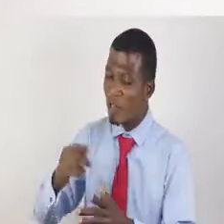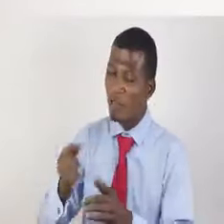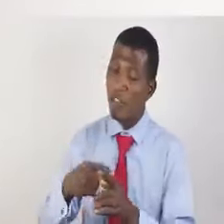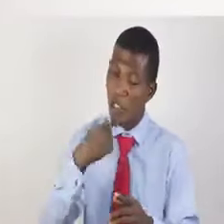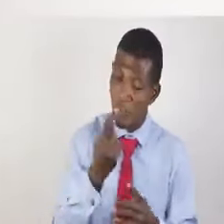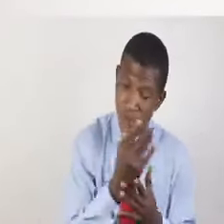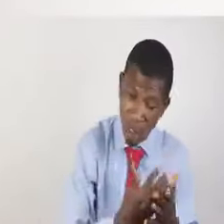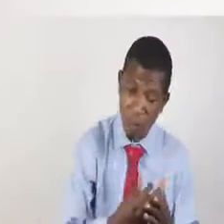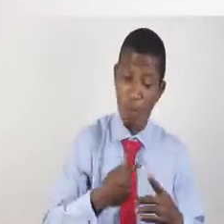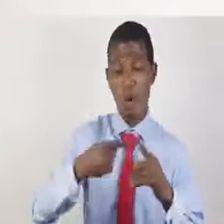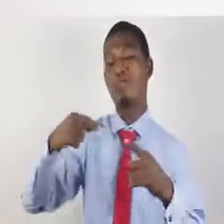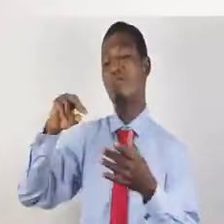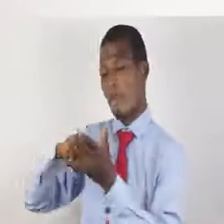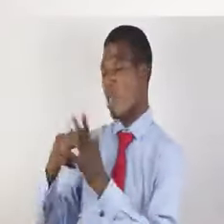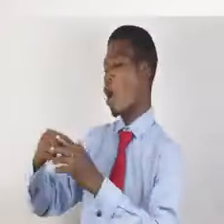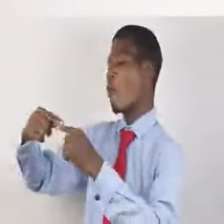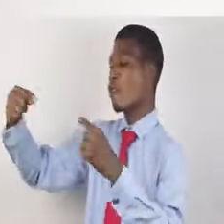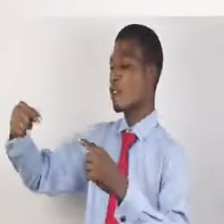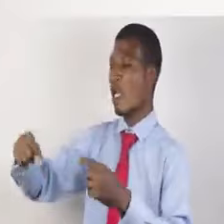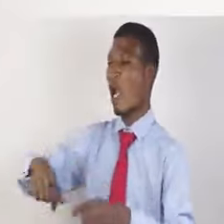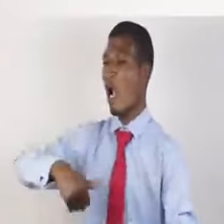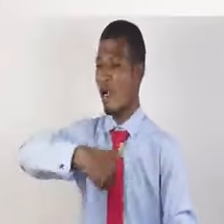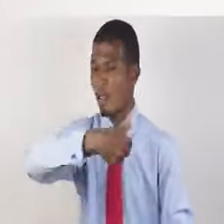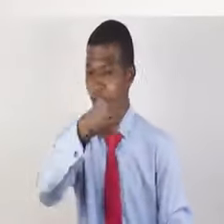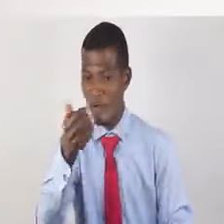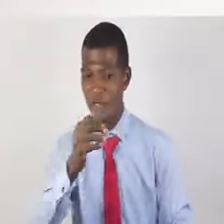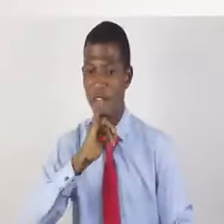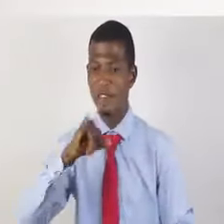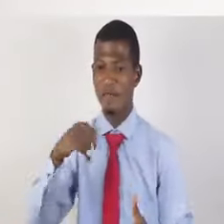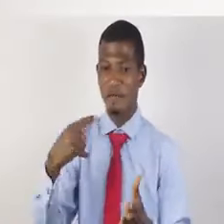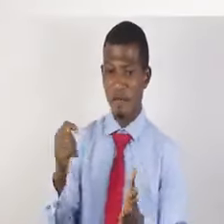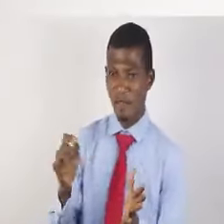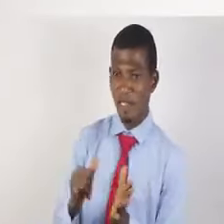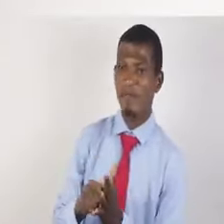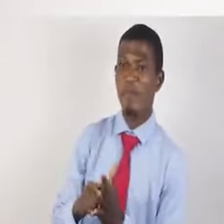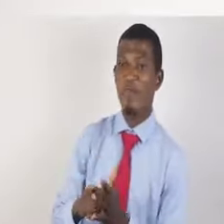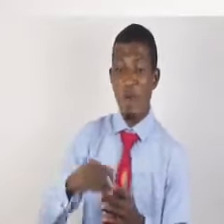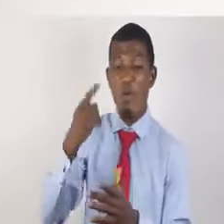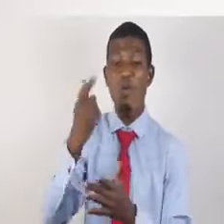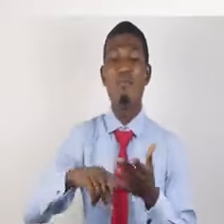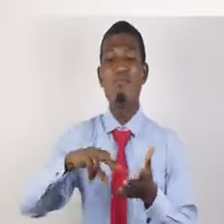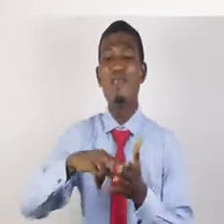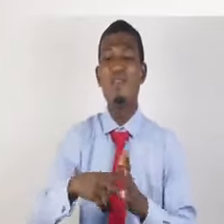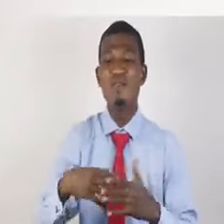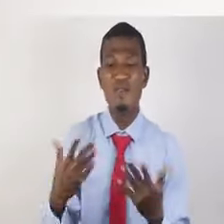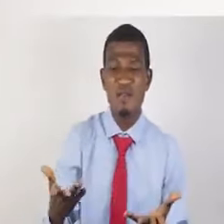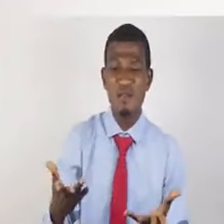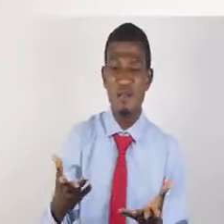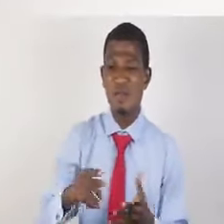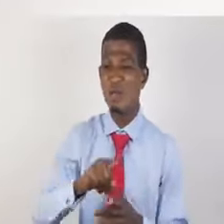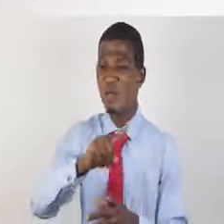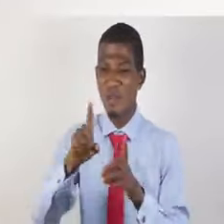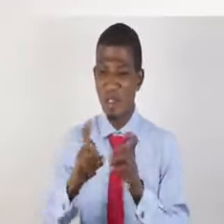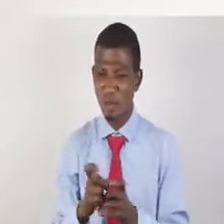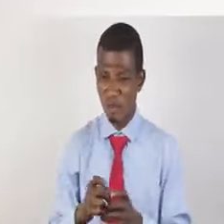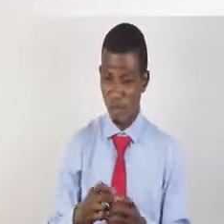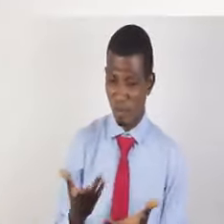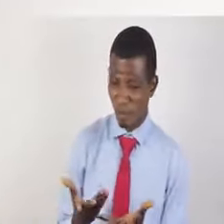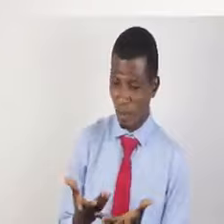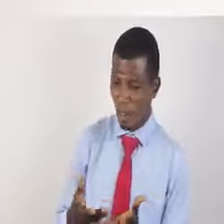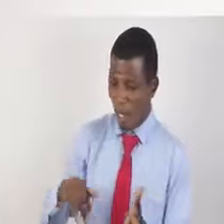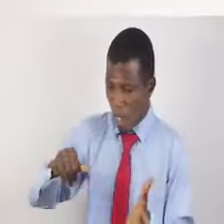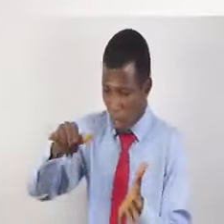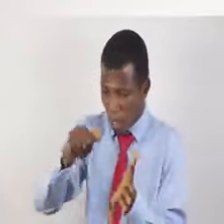opposite of what we say. Now, moving on, we'll move on to rhetorical question. What is a rhetorical question? A rhetorical question